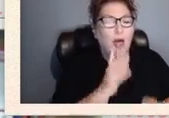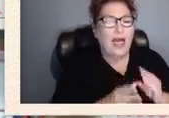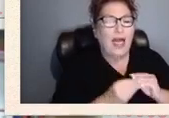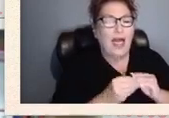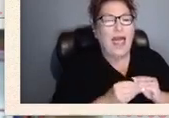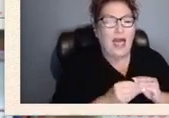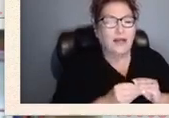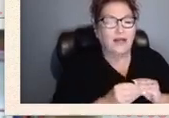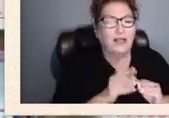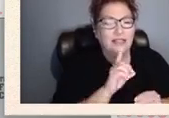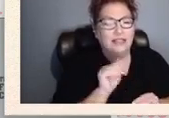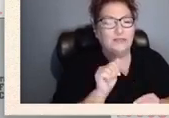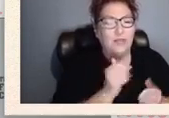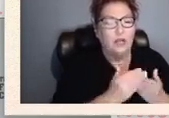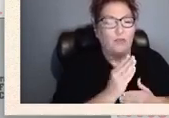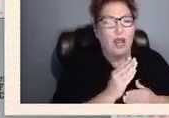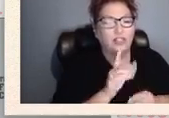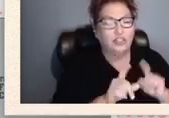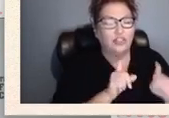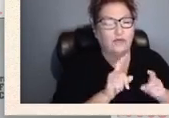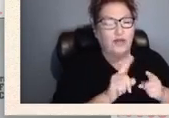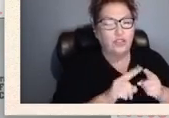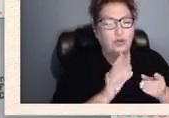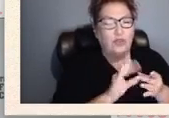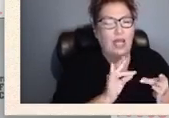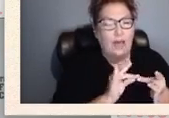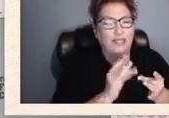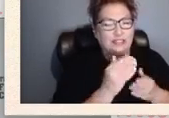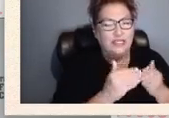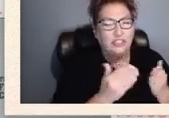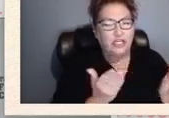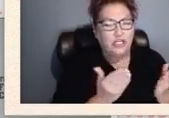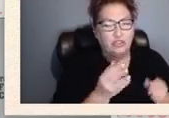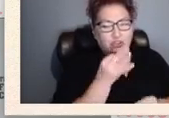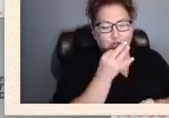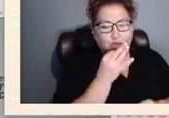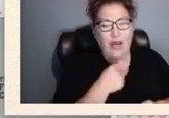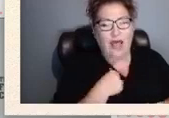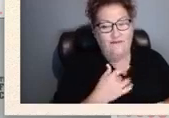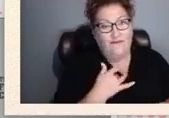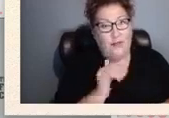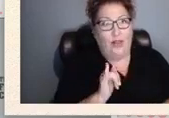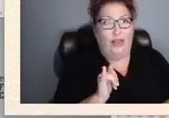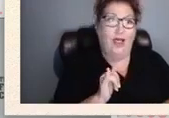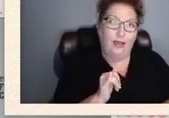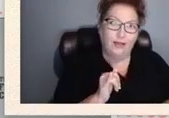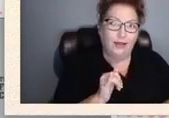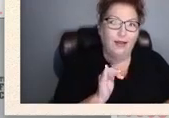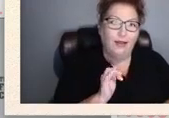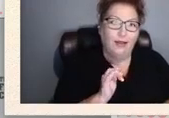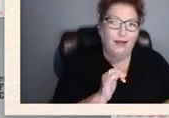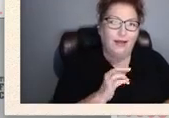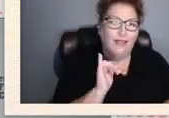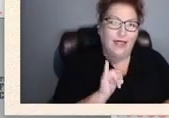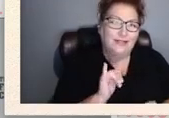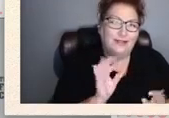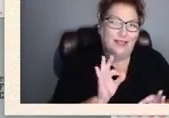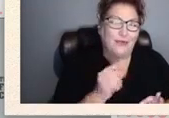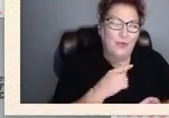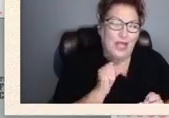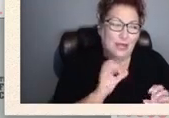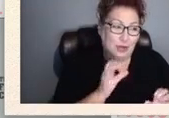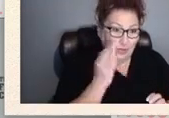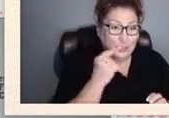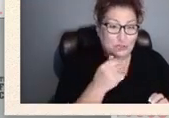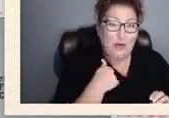survey to the comment section here soon. And, I feel like it's the least we can do considering all the great work that you guys do. But it's not